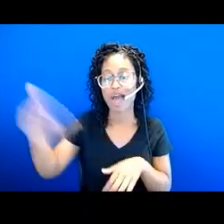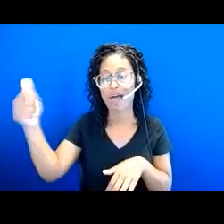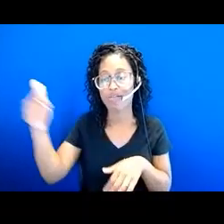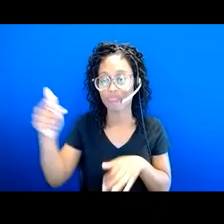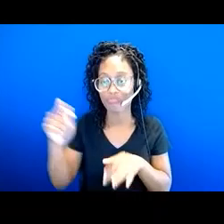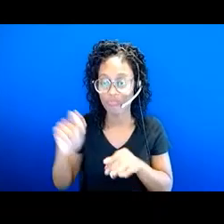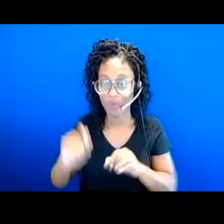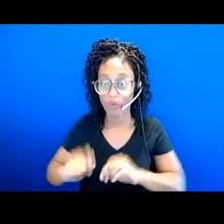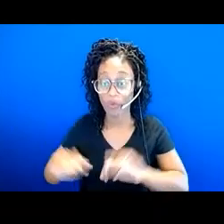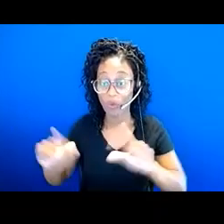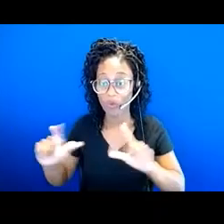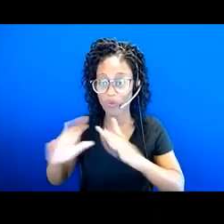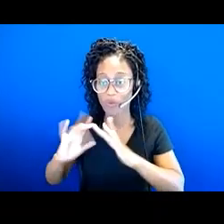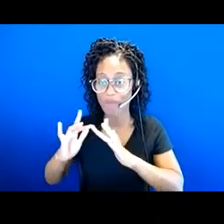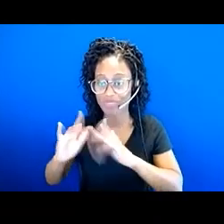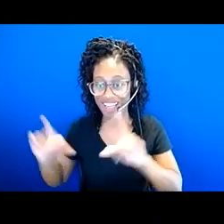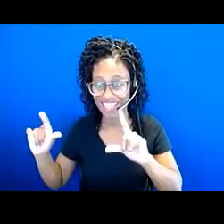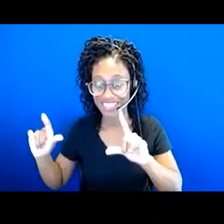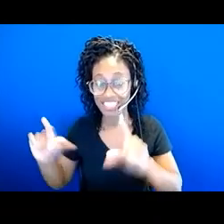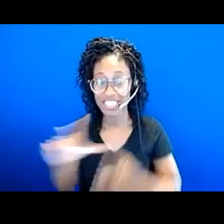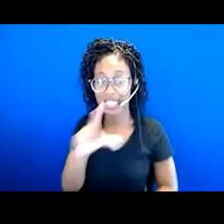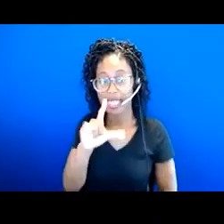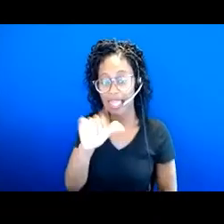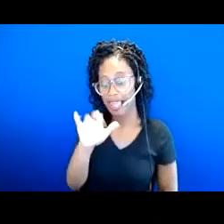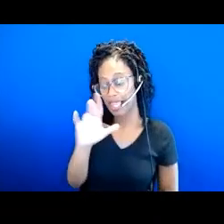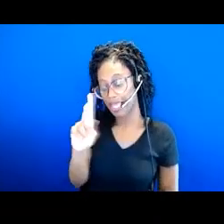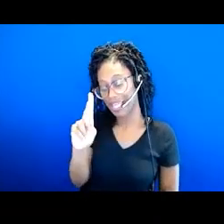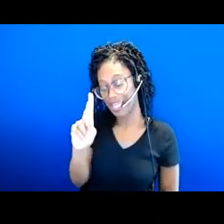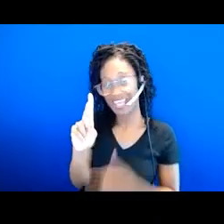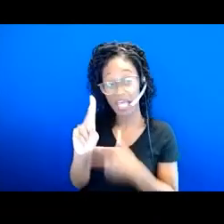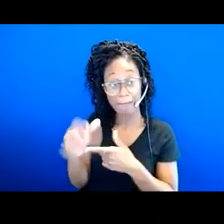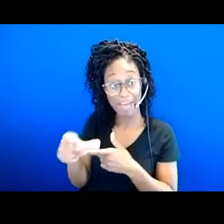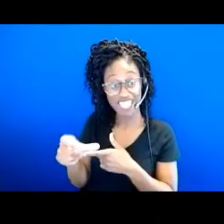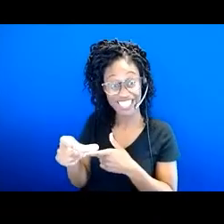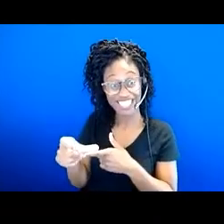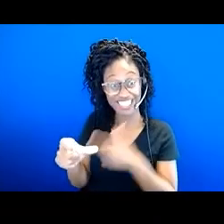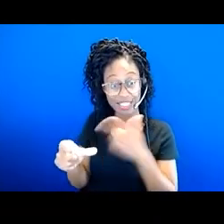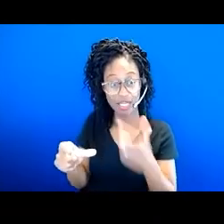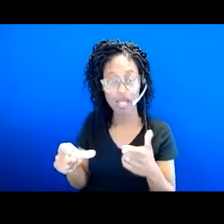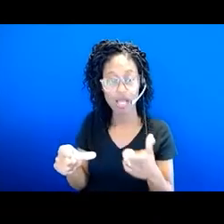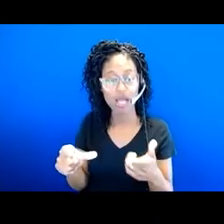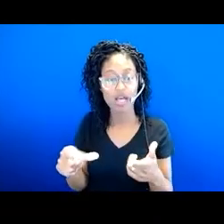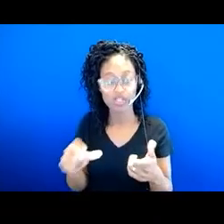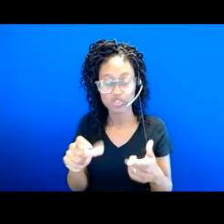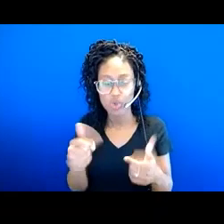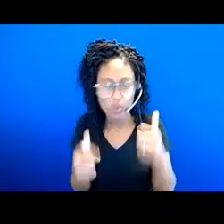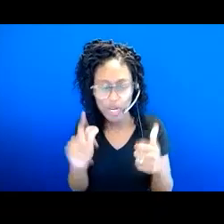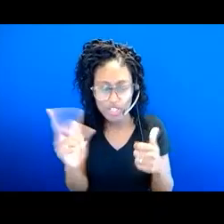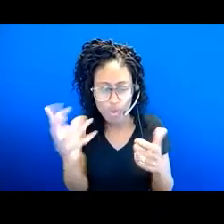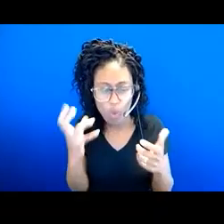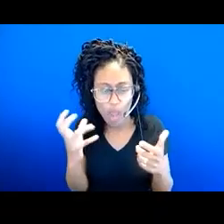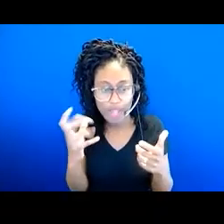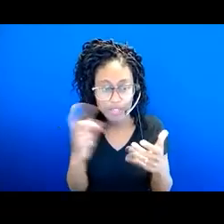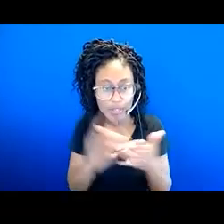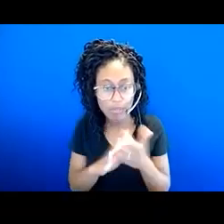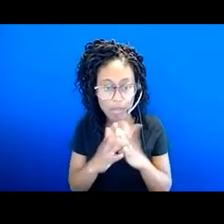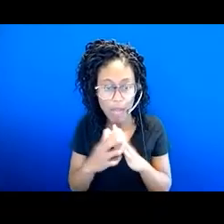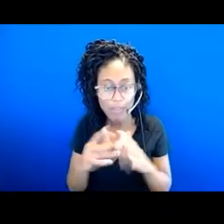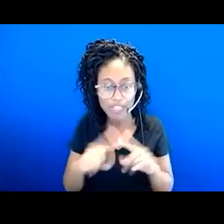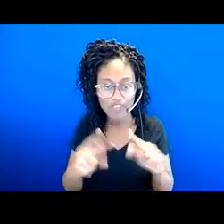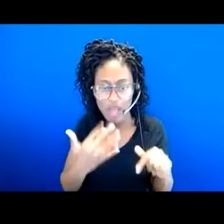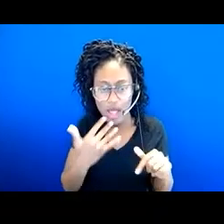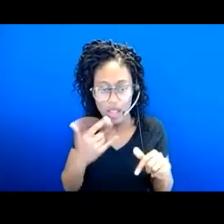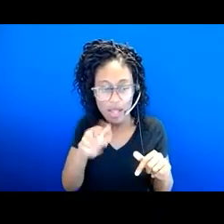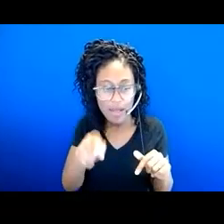link button here. You click on that, you mark the text or the image that you want to link to, and then